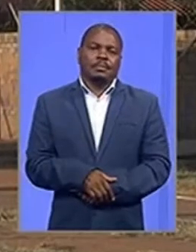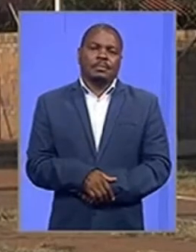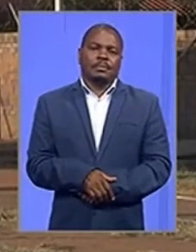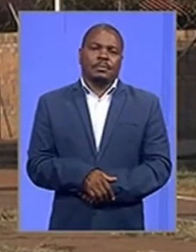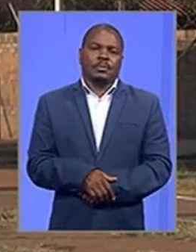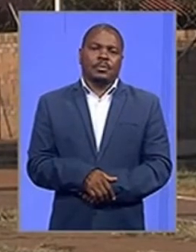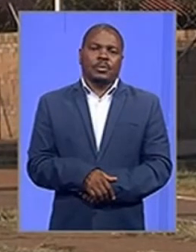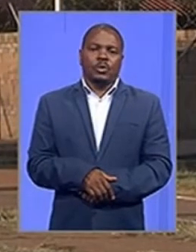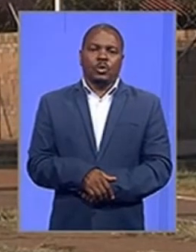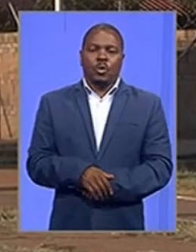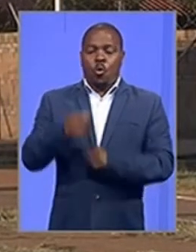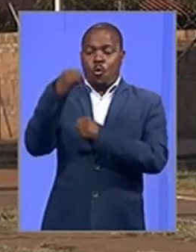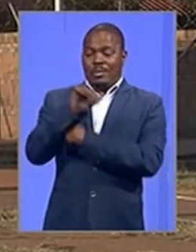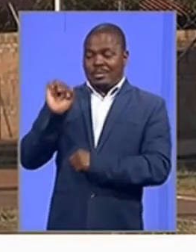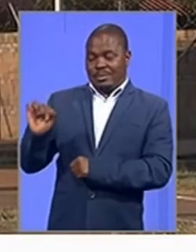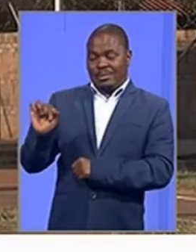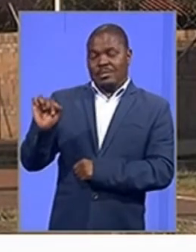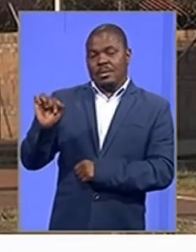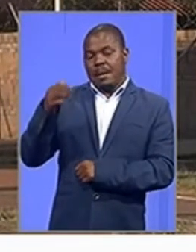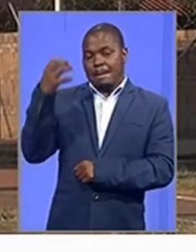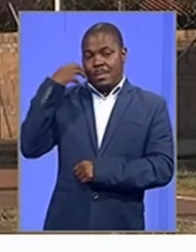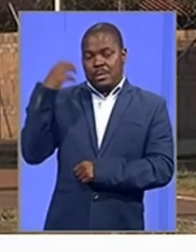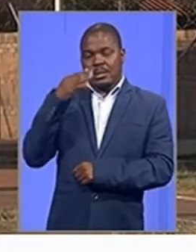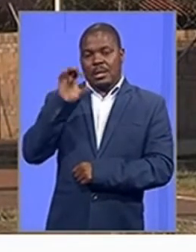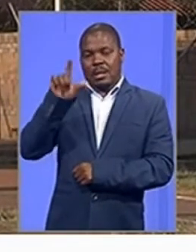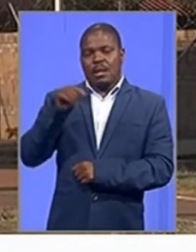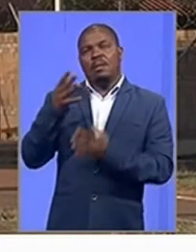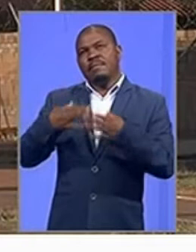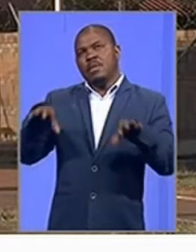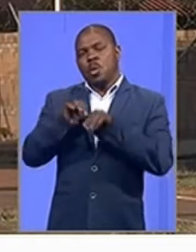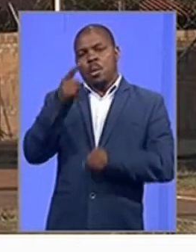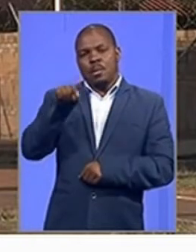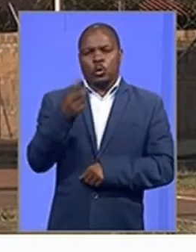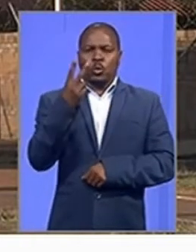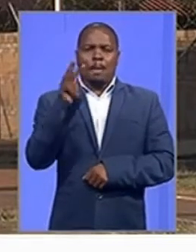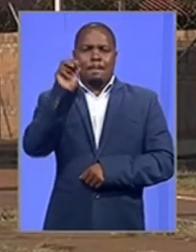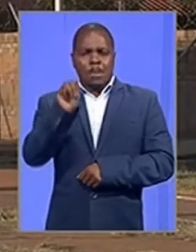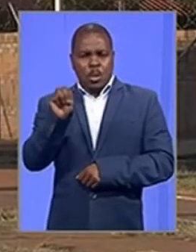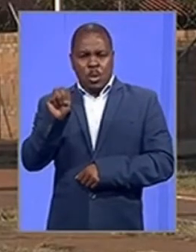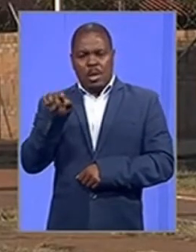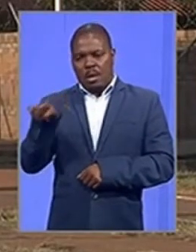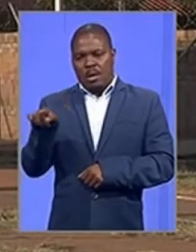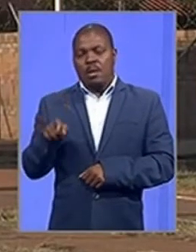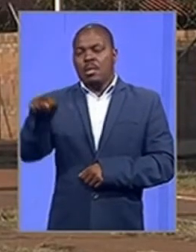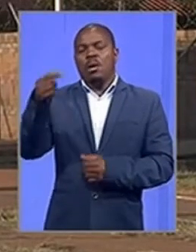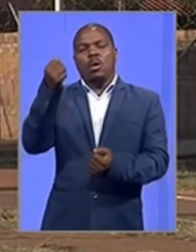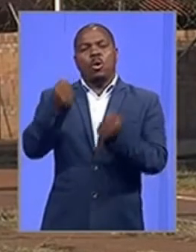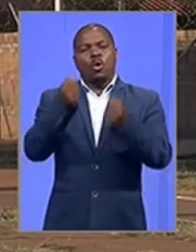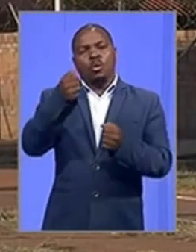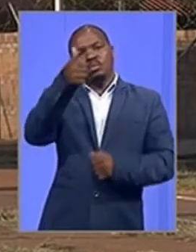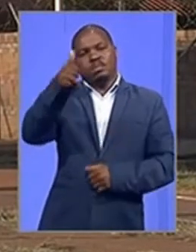Didiriswa tsa kantoro ya tona ya sepodisi Bheki Cele tsa boleng ba 1.2 million di tlile go rekisiwa ke sheriff ya Kgotlatshekelo ya Pretoria